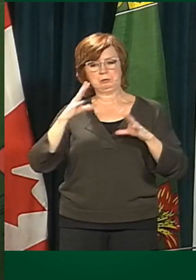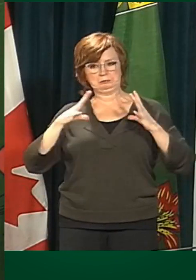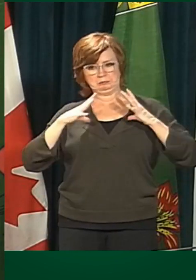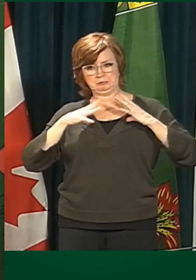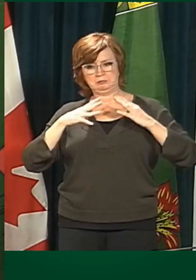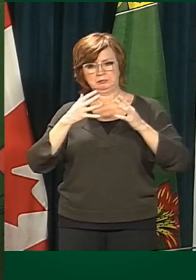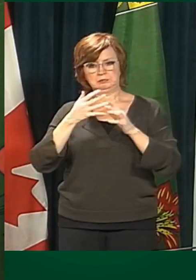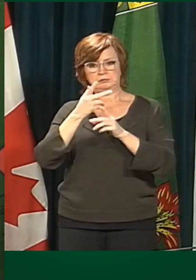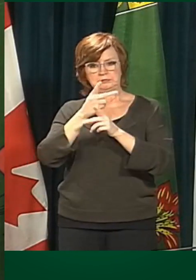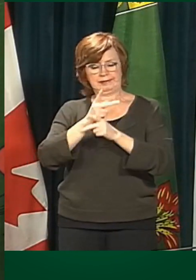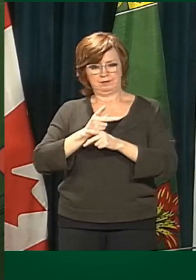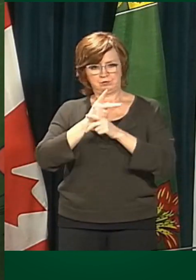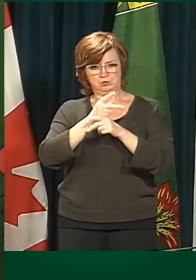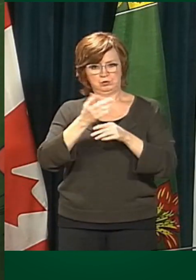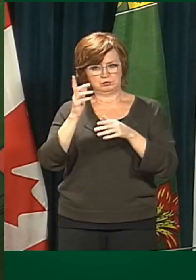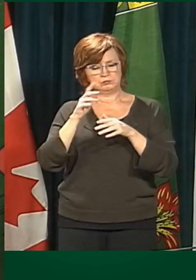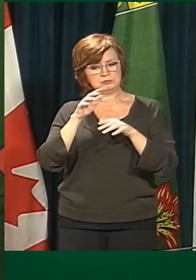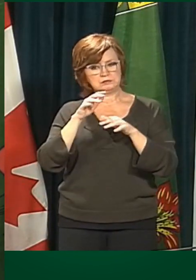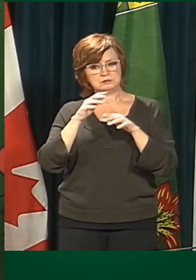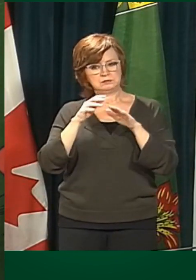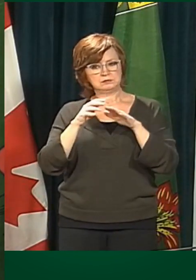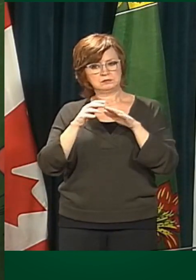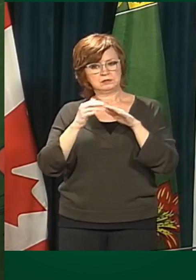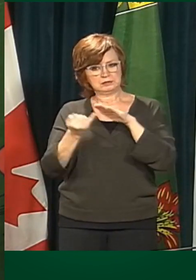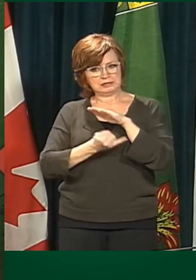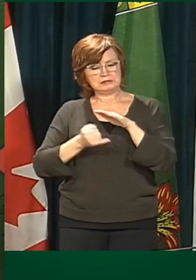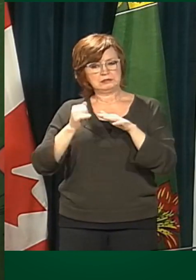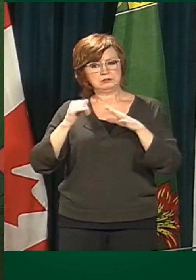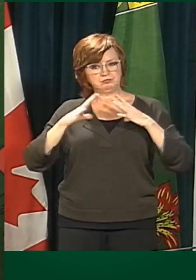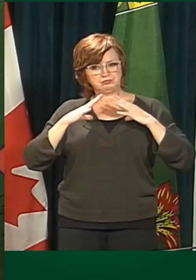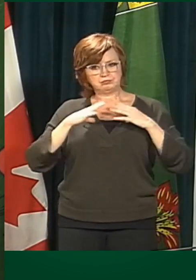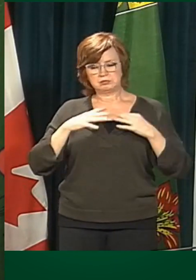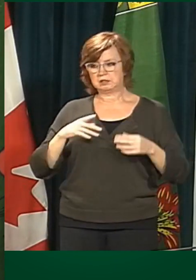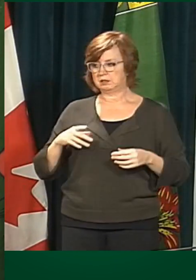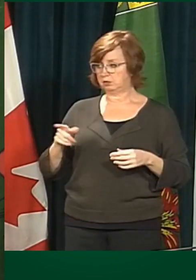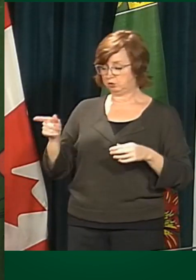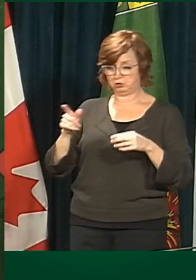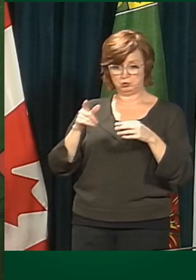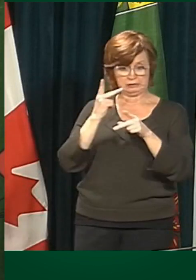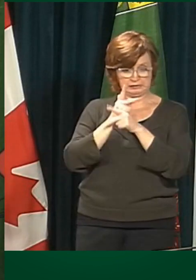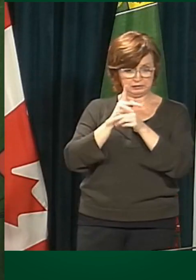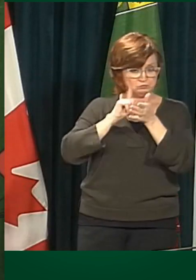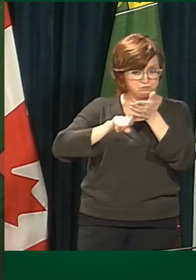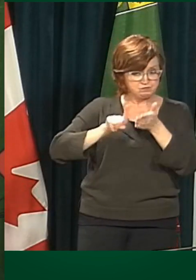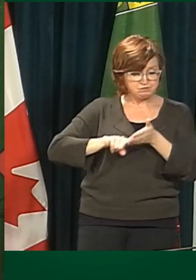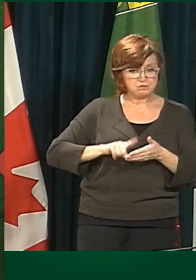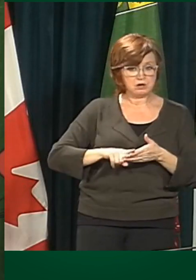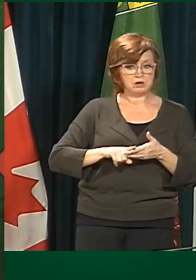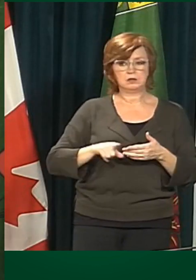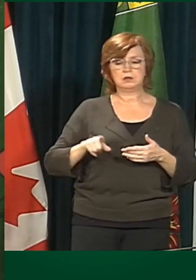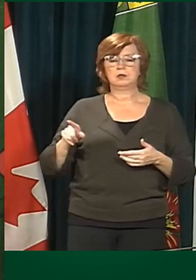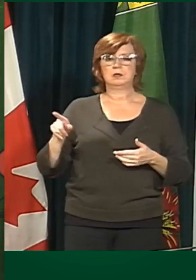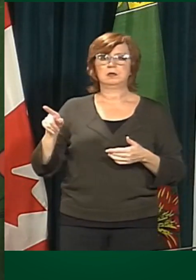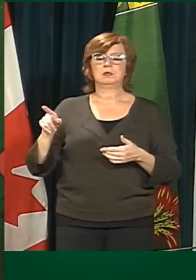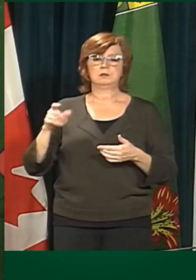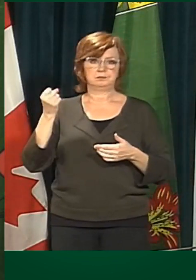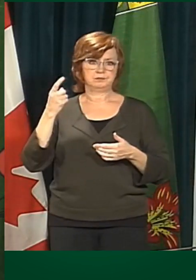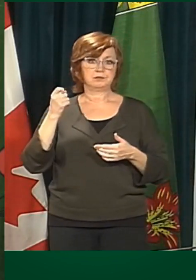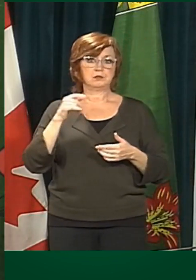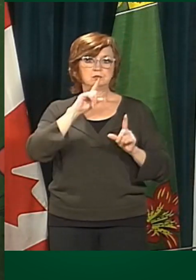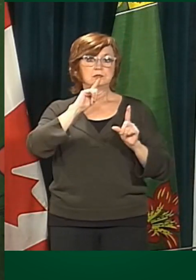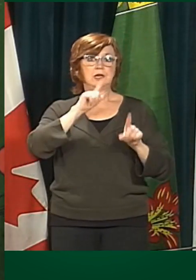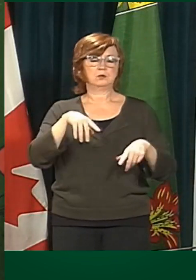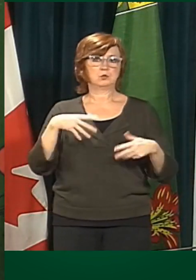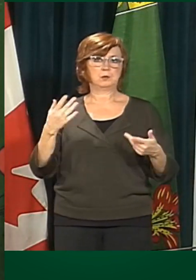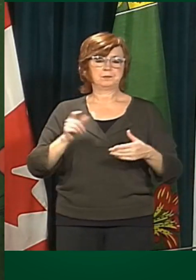all? So we continue to work very closely with the partners in the Royal Romanov Provincial Lab, with our